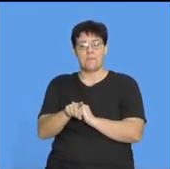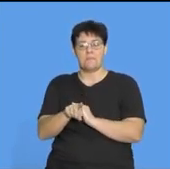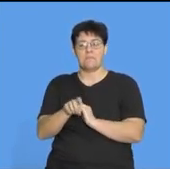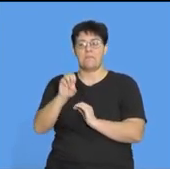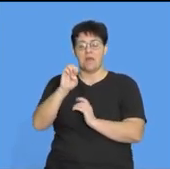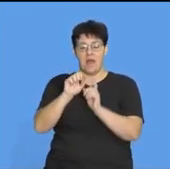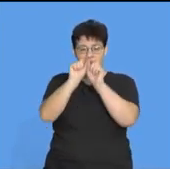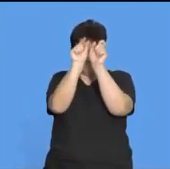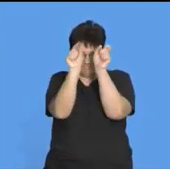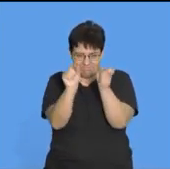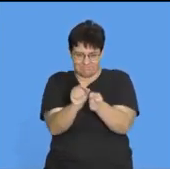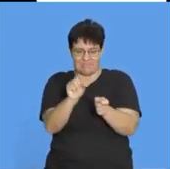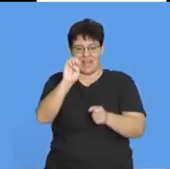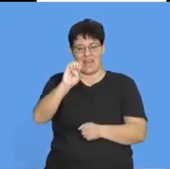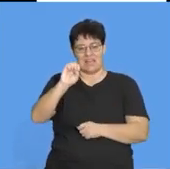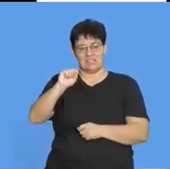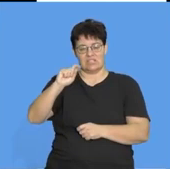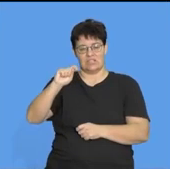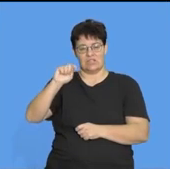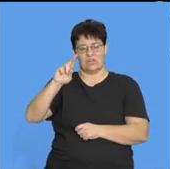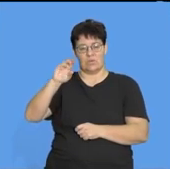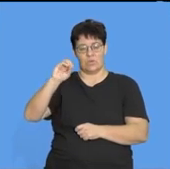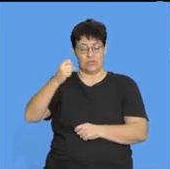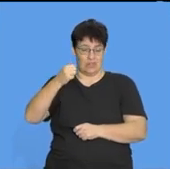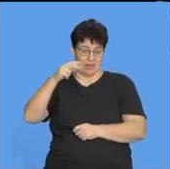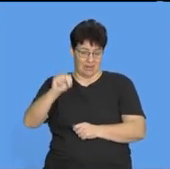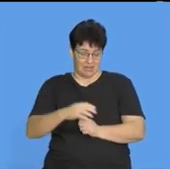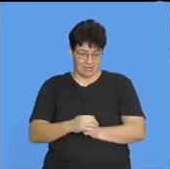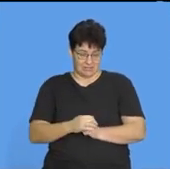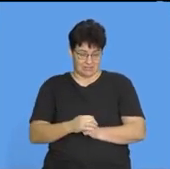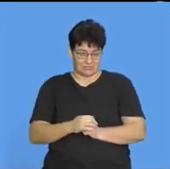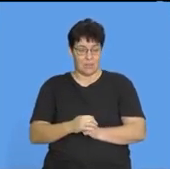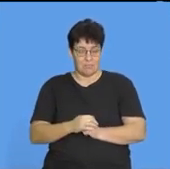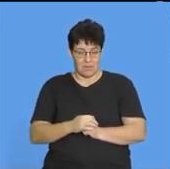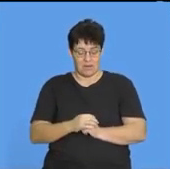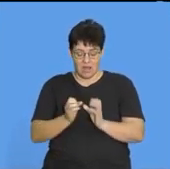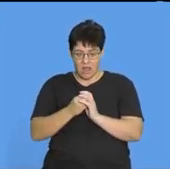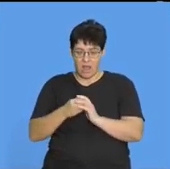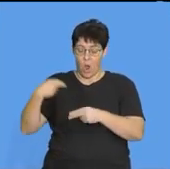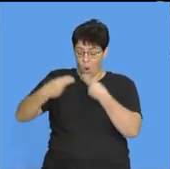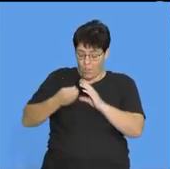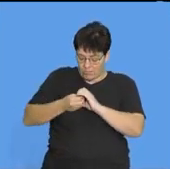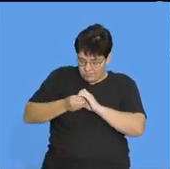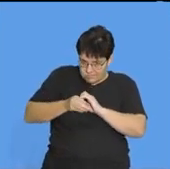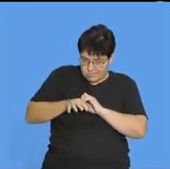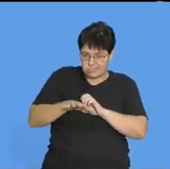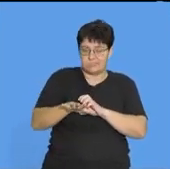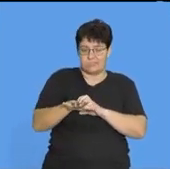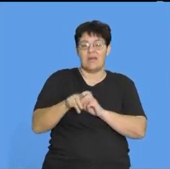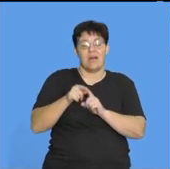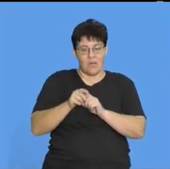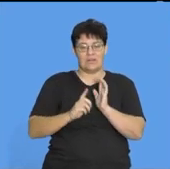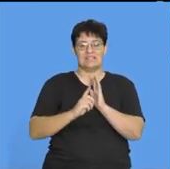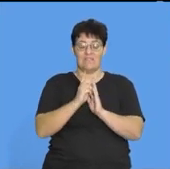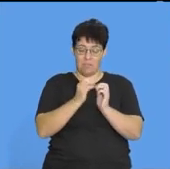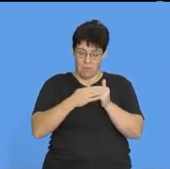this Grafting follicle also releases a hormone called estrogen as it develops.